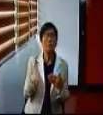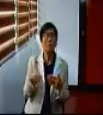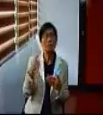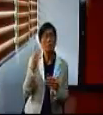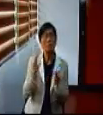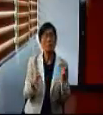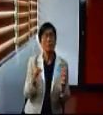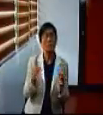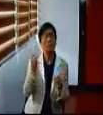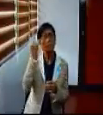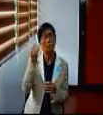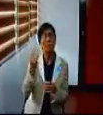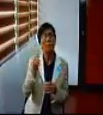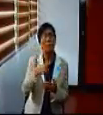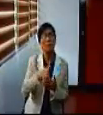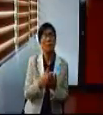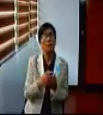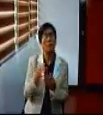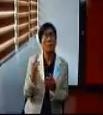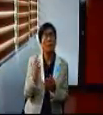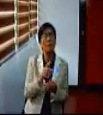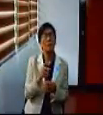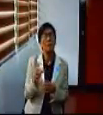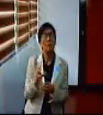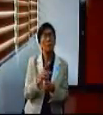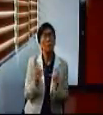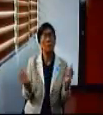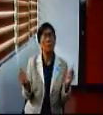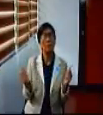the idea is that certain remedies are more suited to